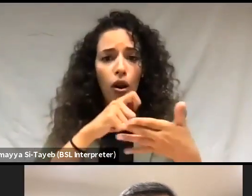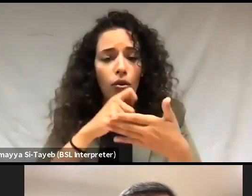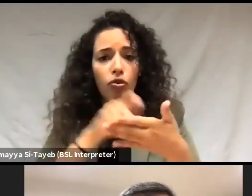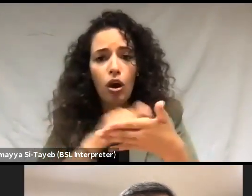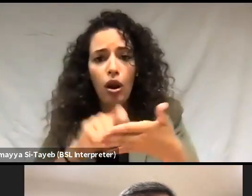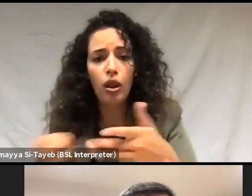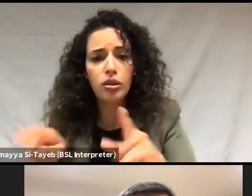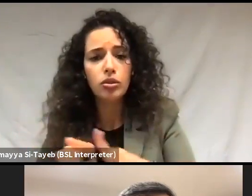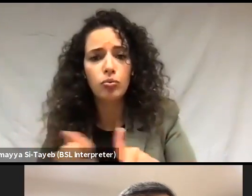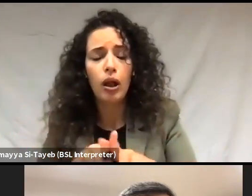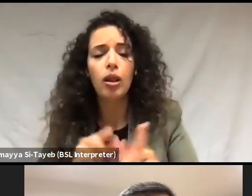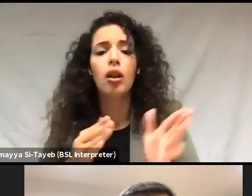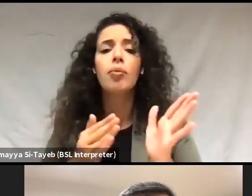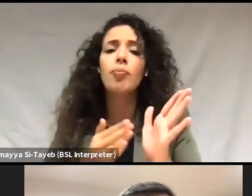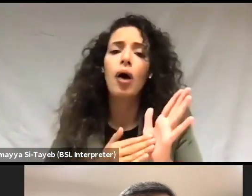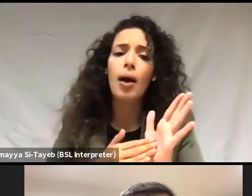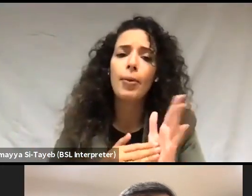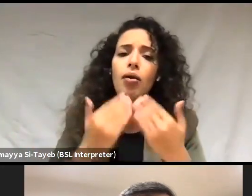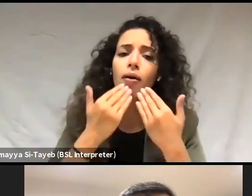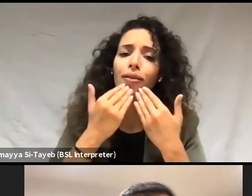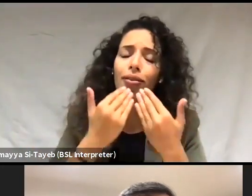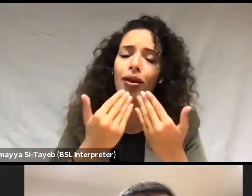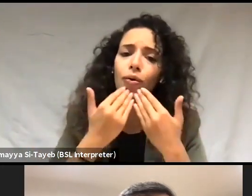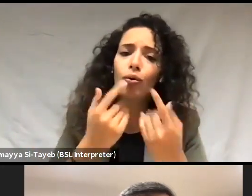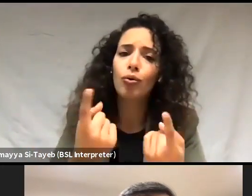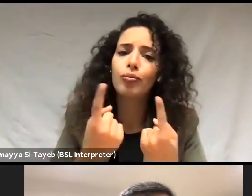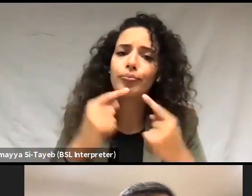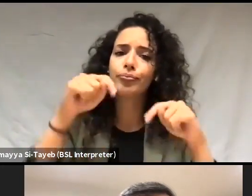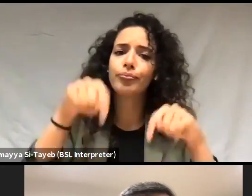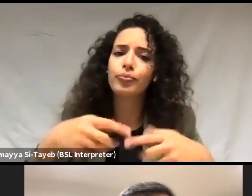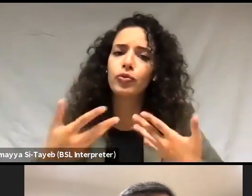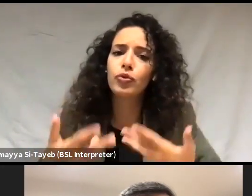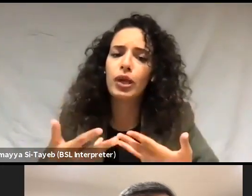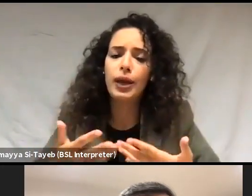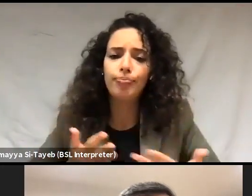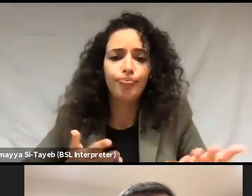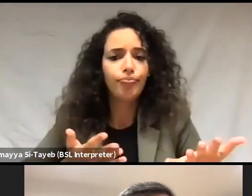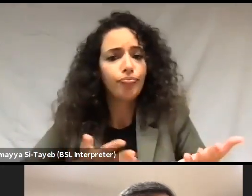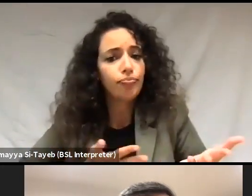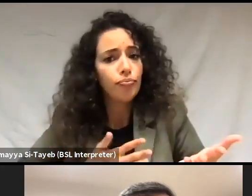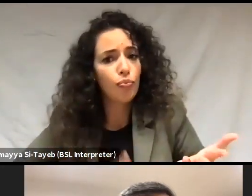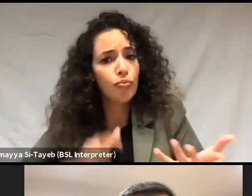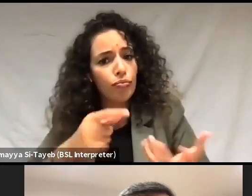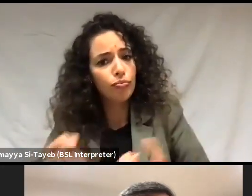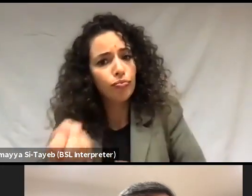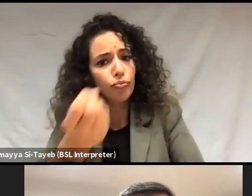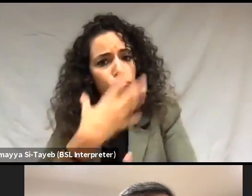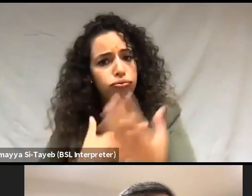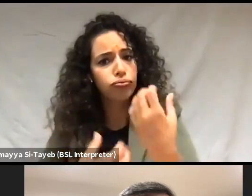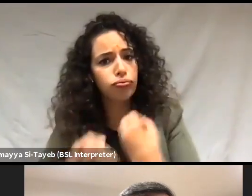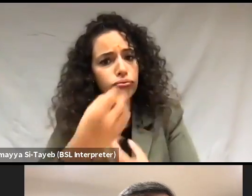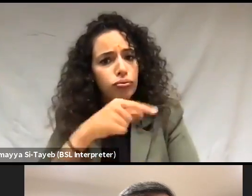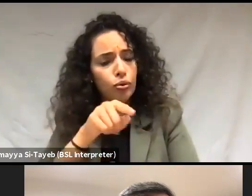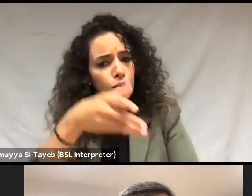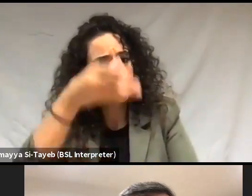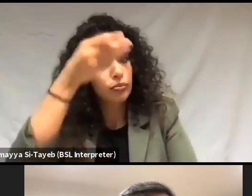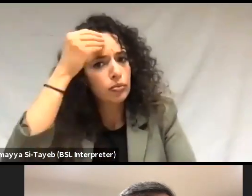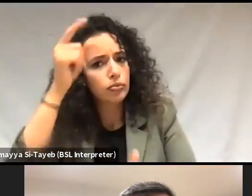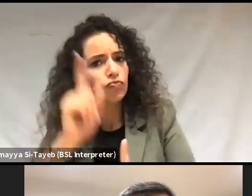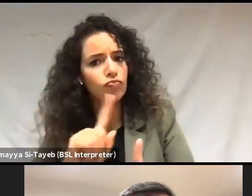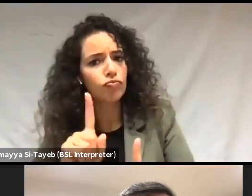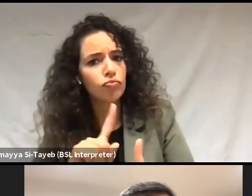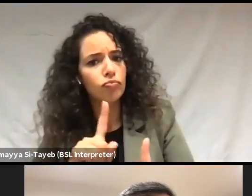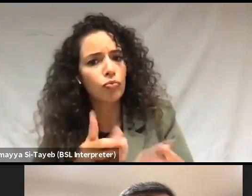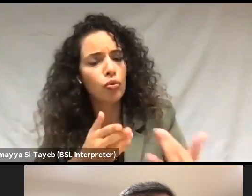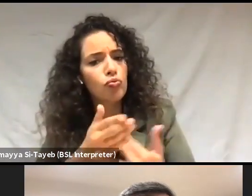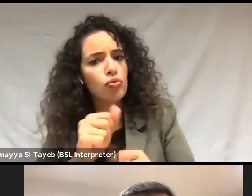indeed for joining us. And I wonder if you want to kind of talk to us a little bit about what you have learnt in your